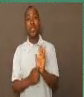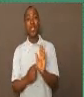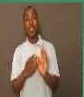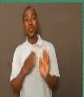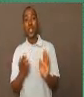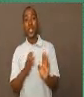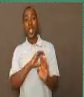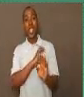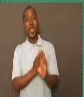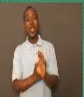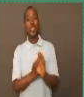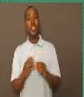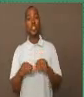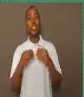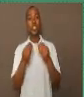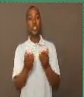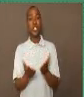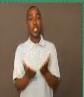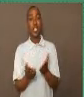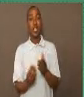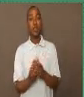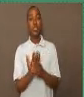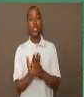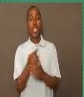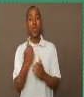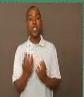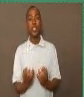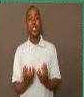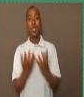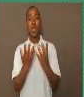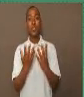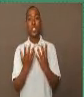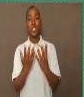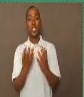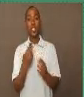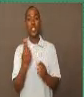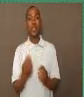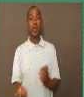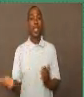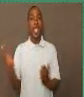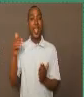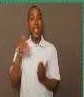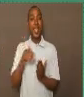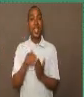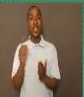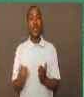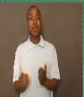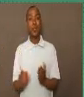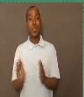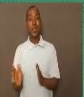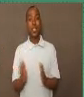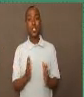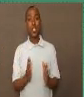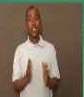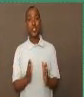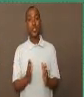everything from streetlights to cooking appliances. It can also provide fuel